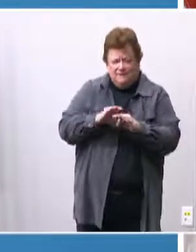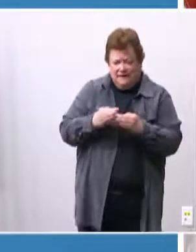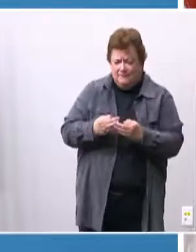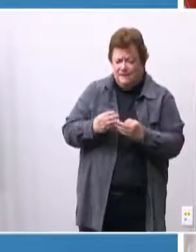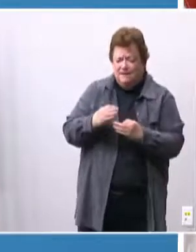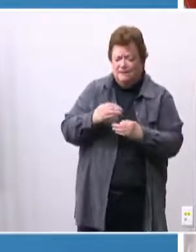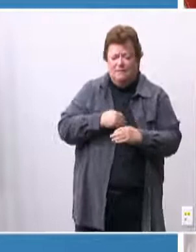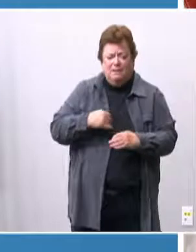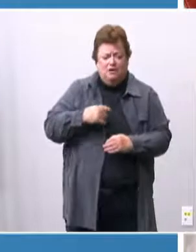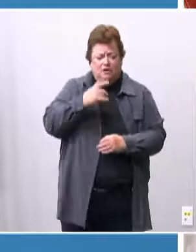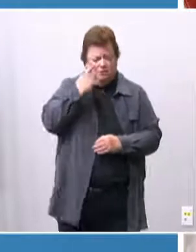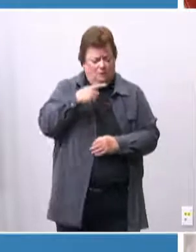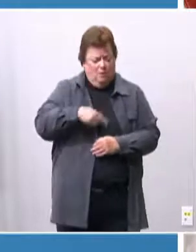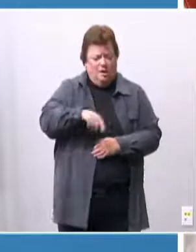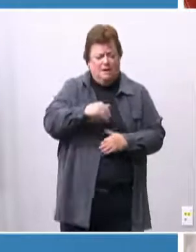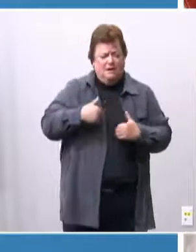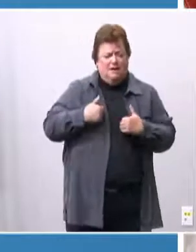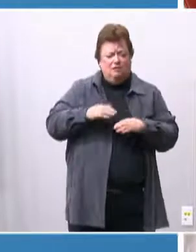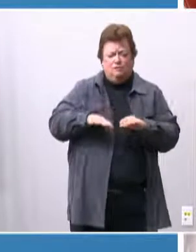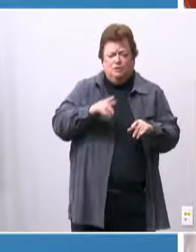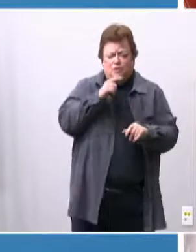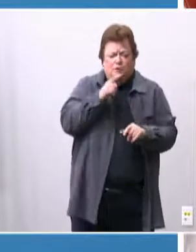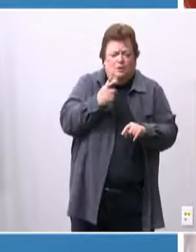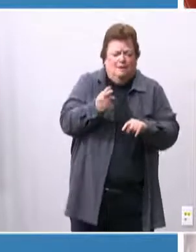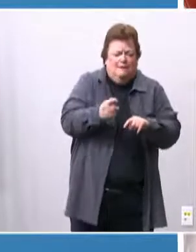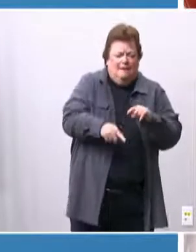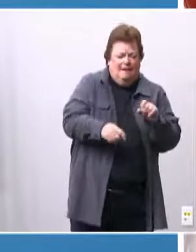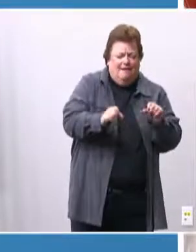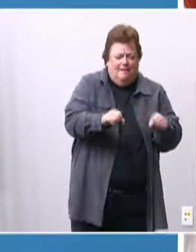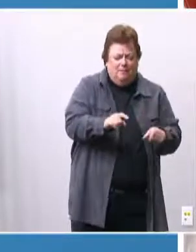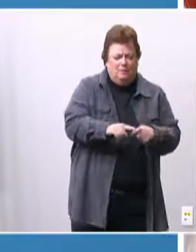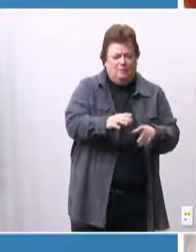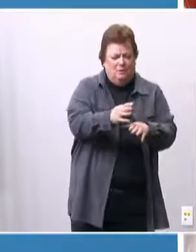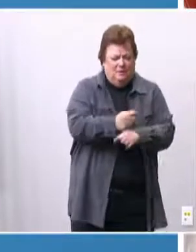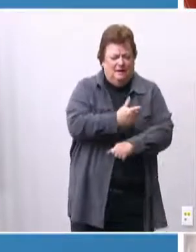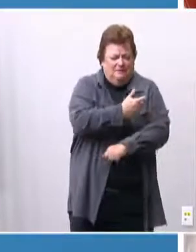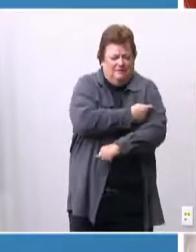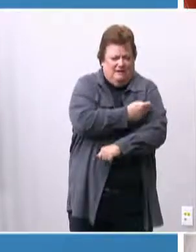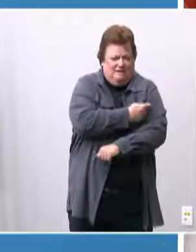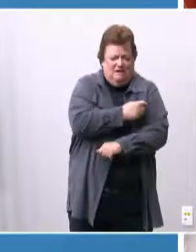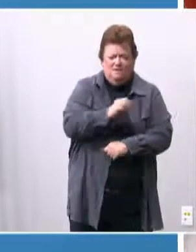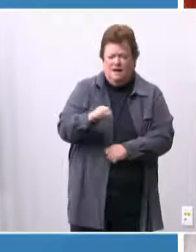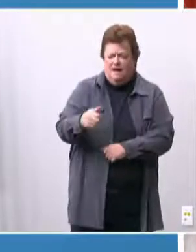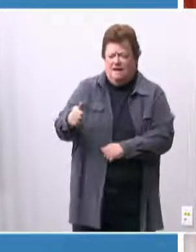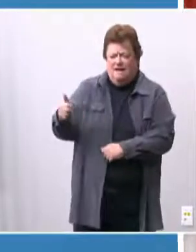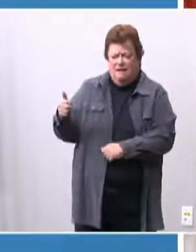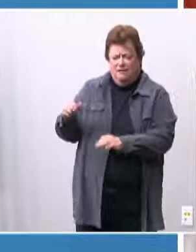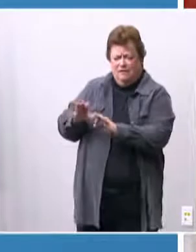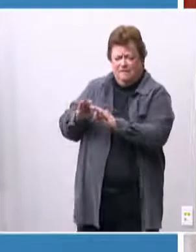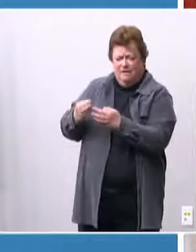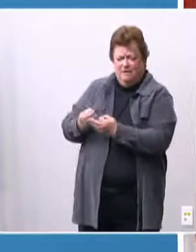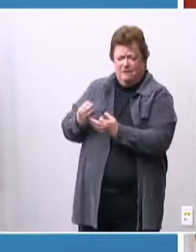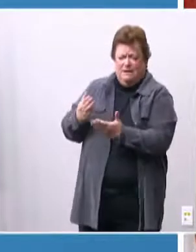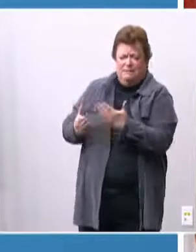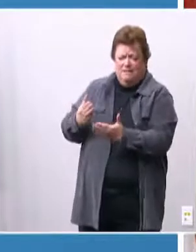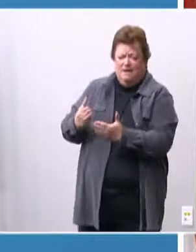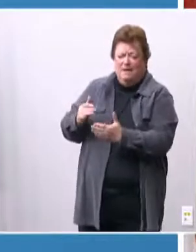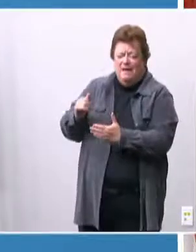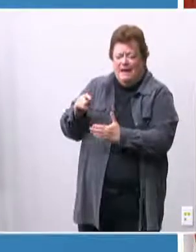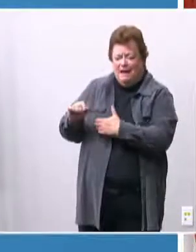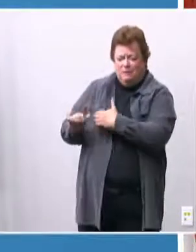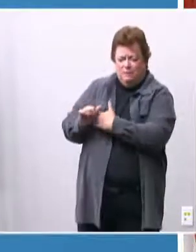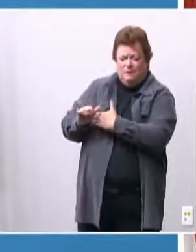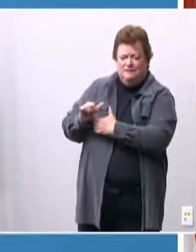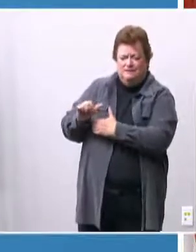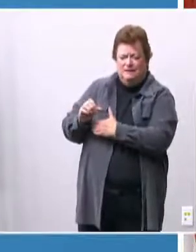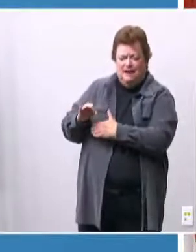siblings who aren't yet able or eligible for vaccination, and other relatives who may be at increased risk of